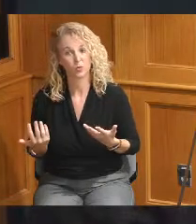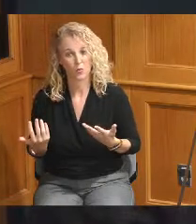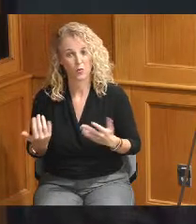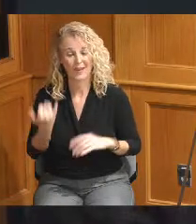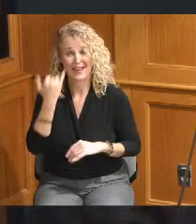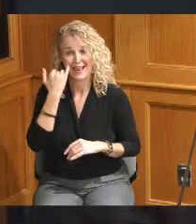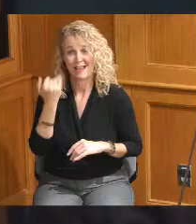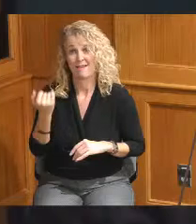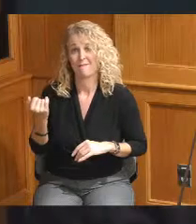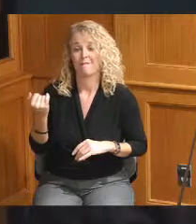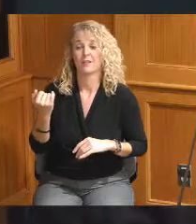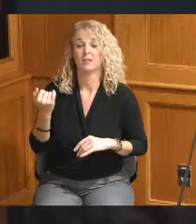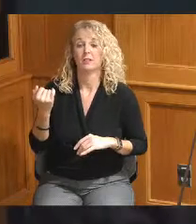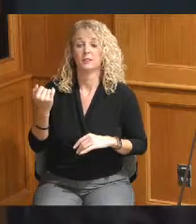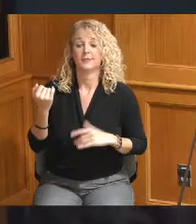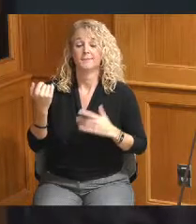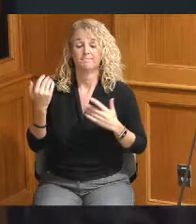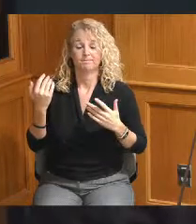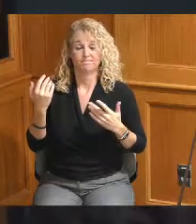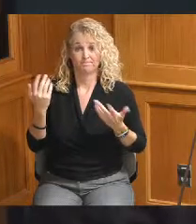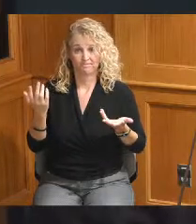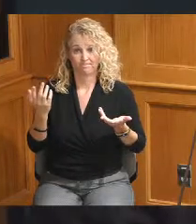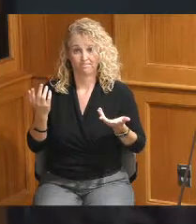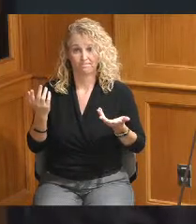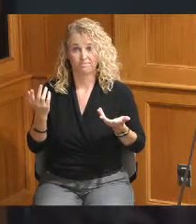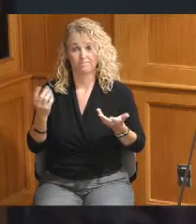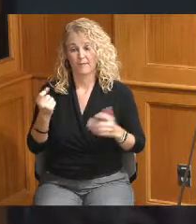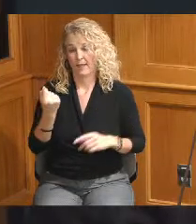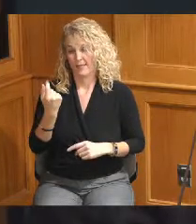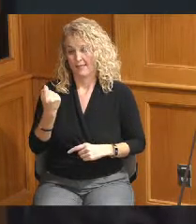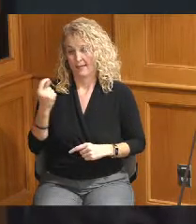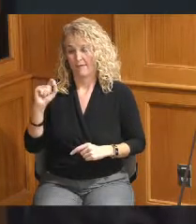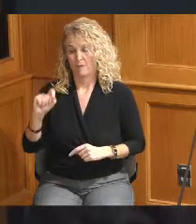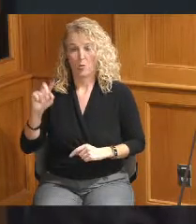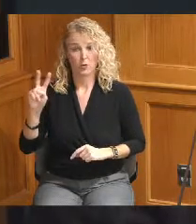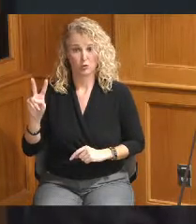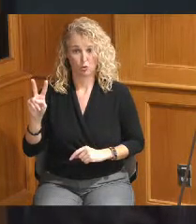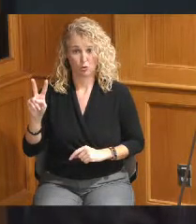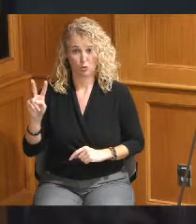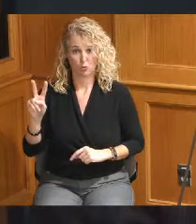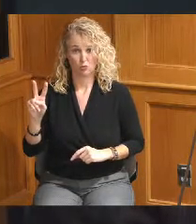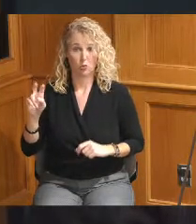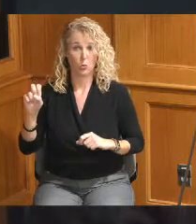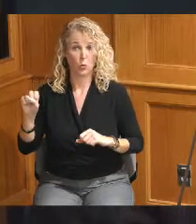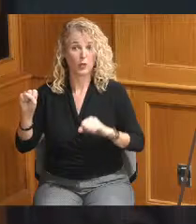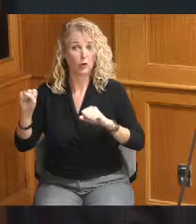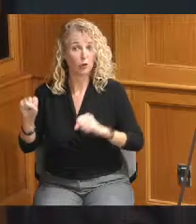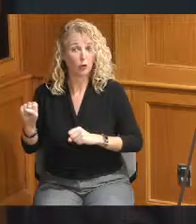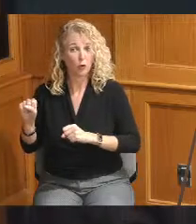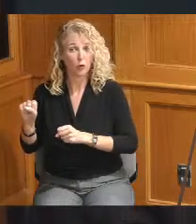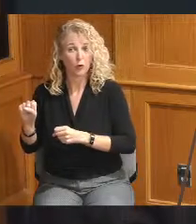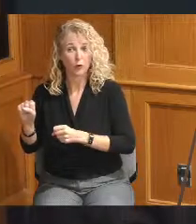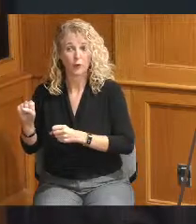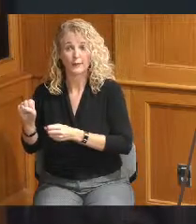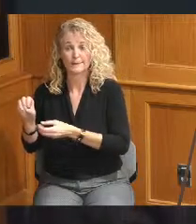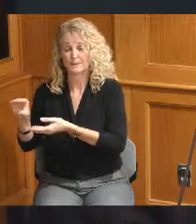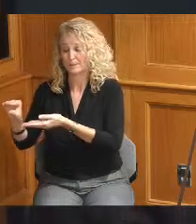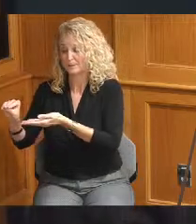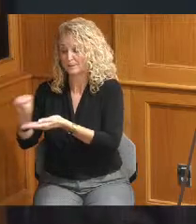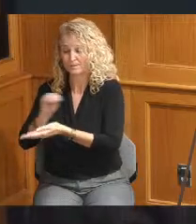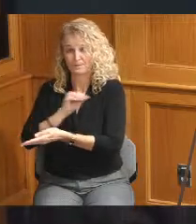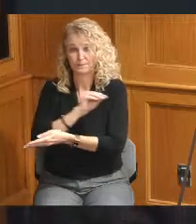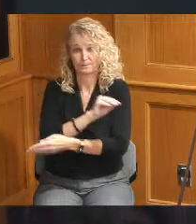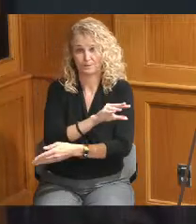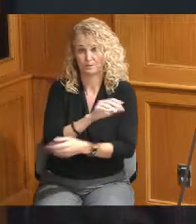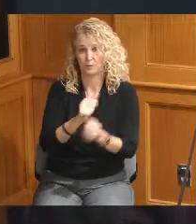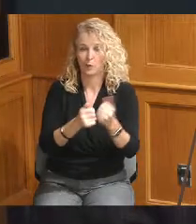if you were to then say to us, well, 11.2, we could use some of that for something else to advance, say, technology